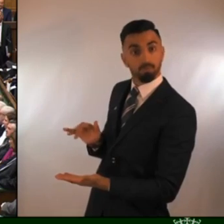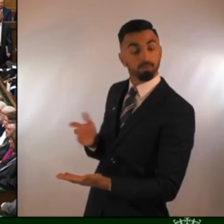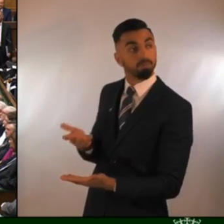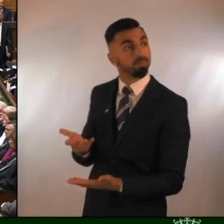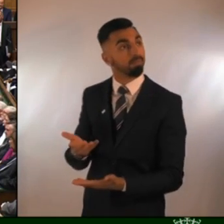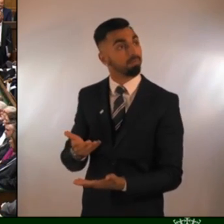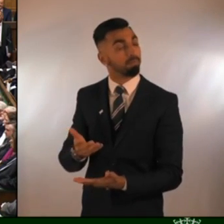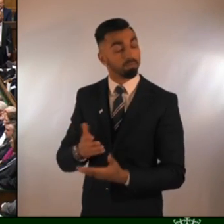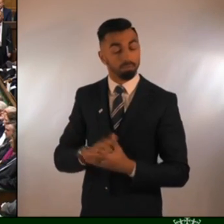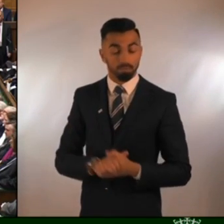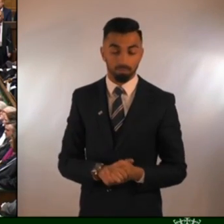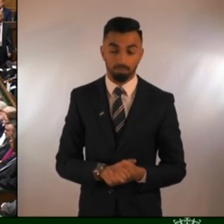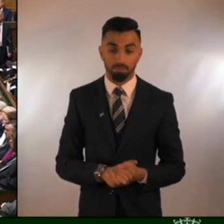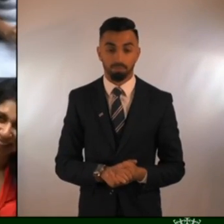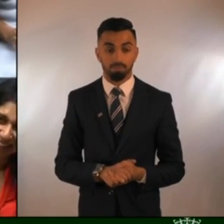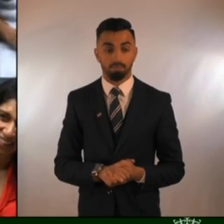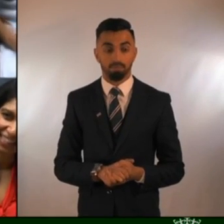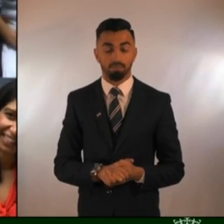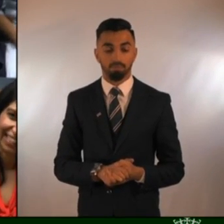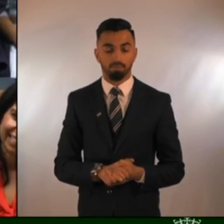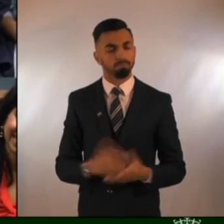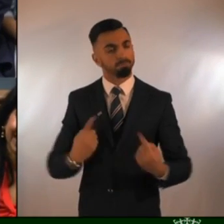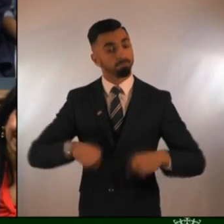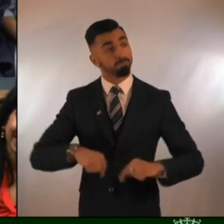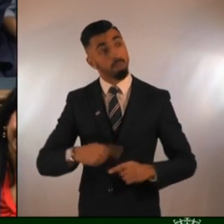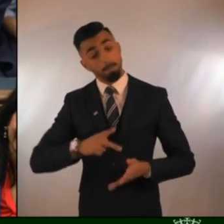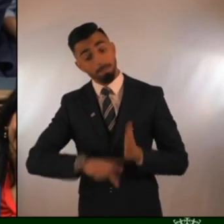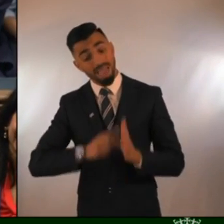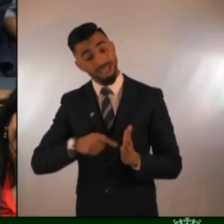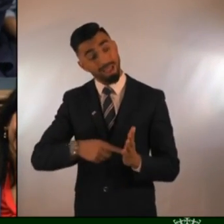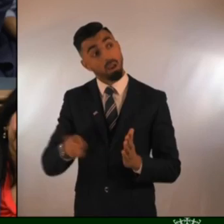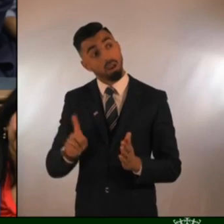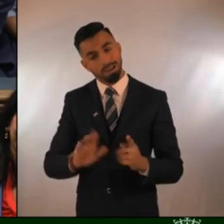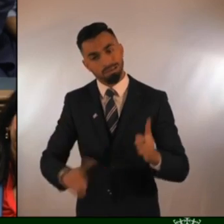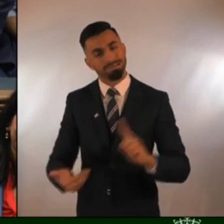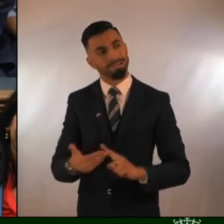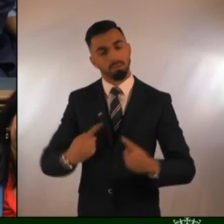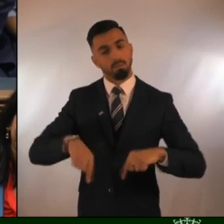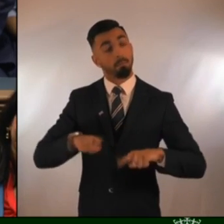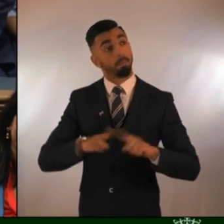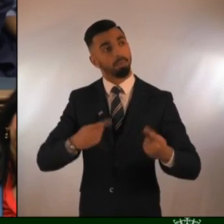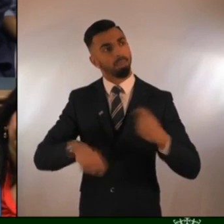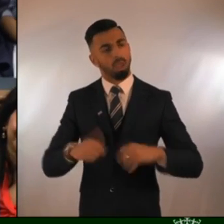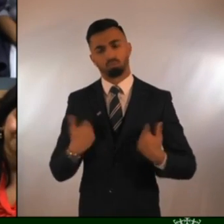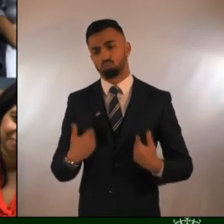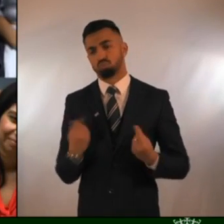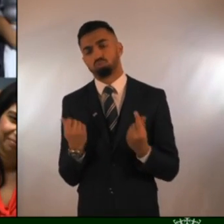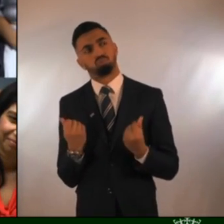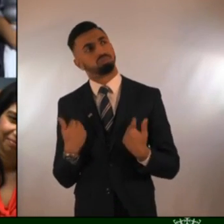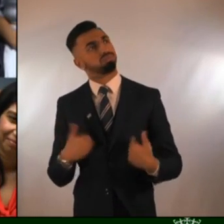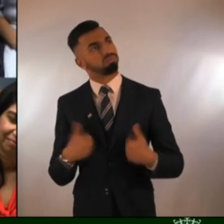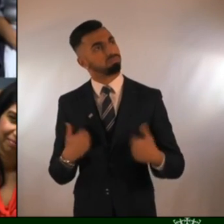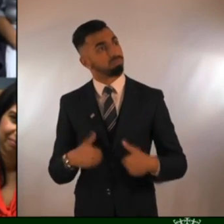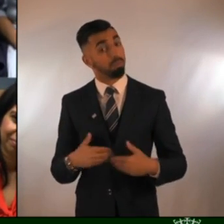Madam Deputy Speaker, only by having a plan for prosperity will we grow the economy. Only by having a growing